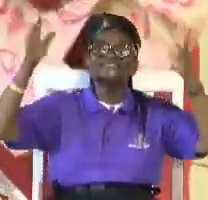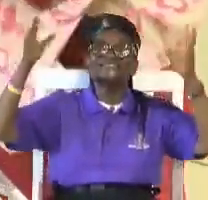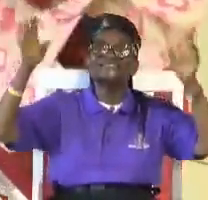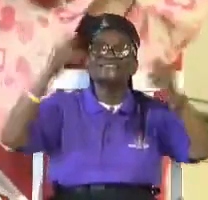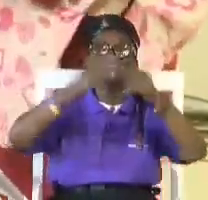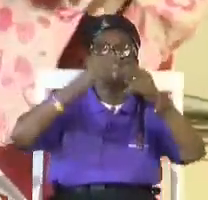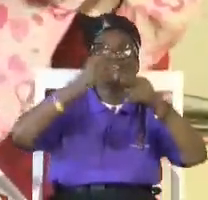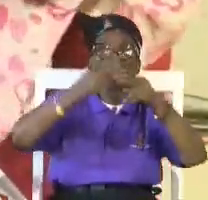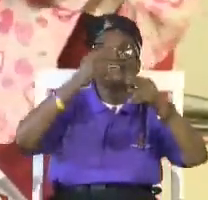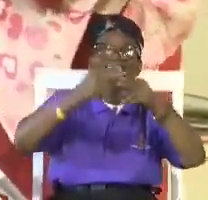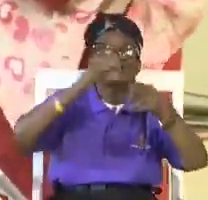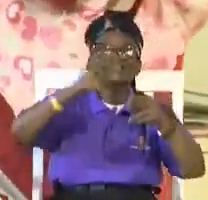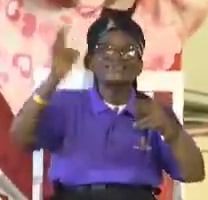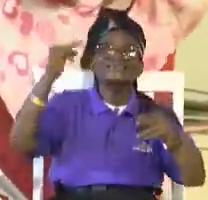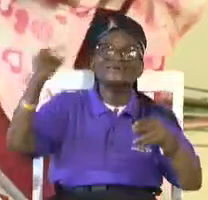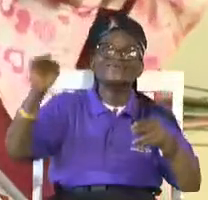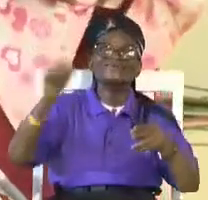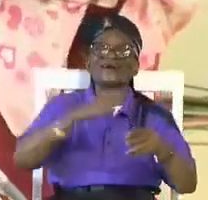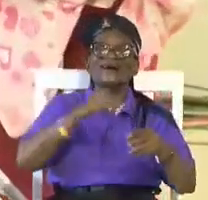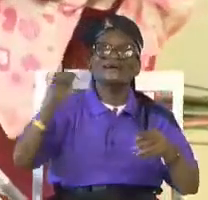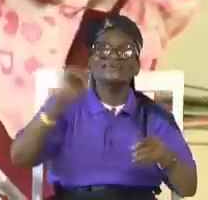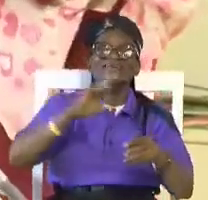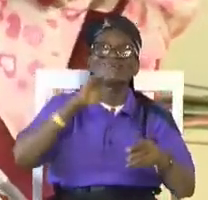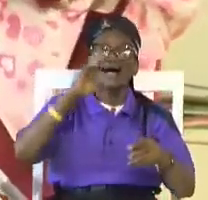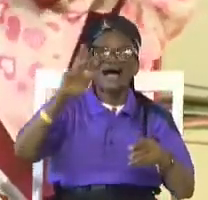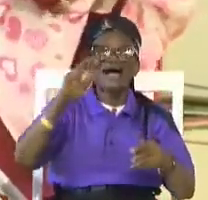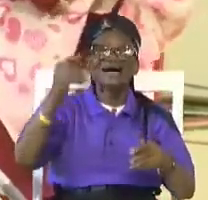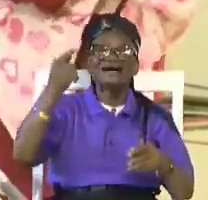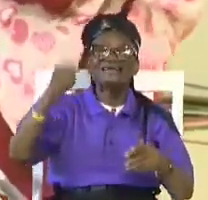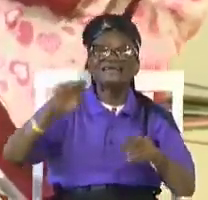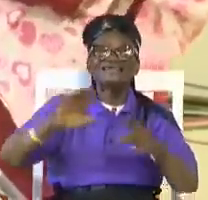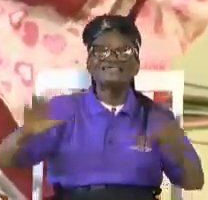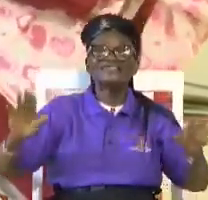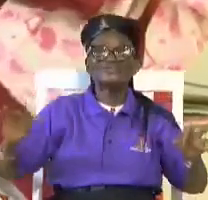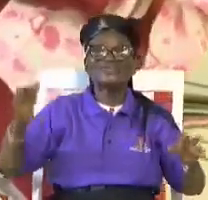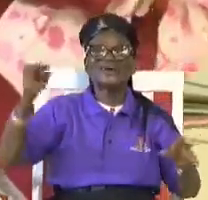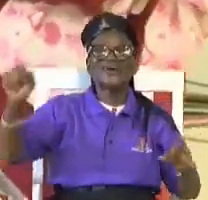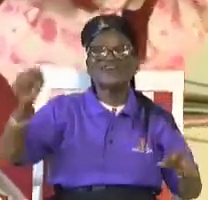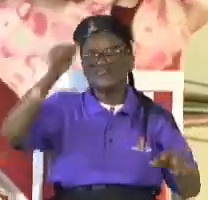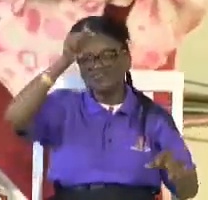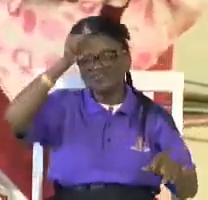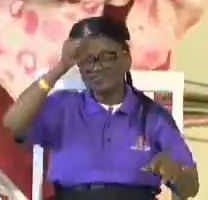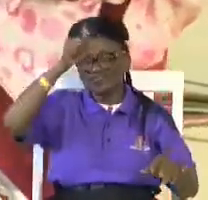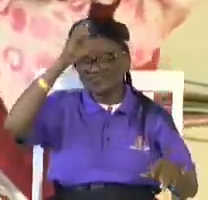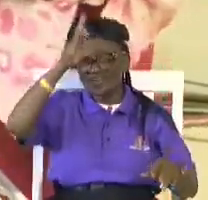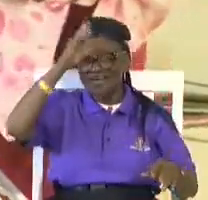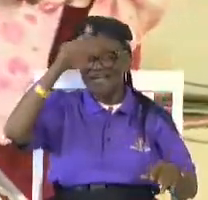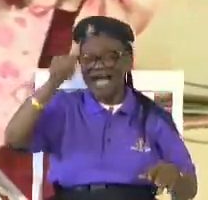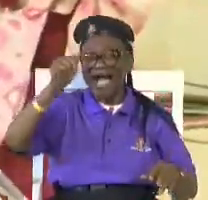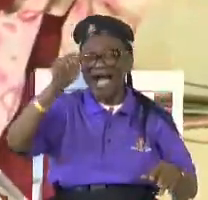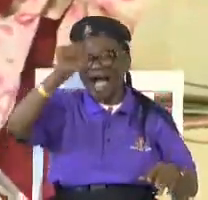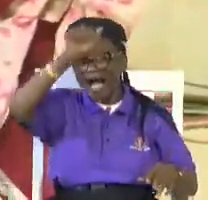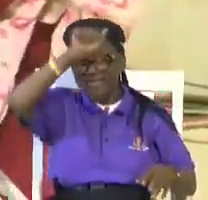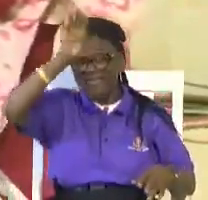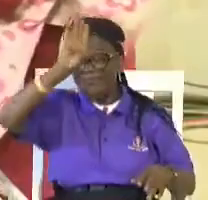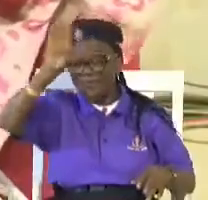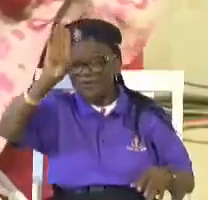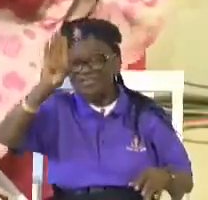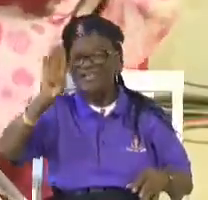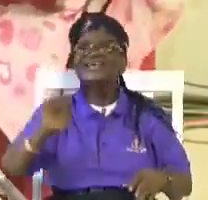of Garuba, and they are the children of Adeboye. Praise the Lord!